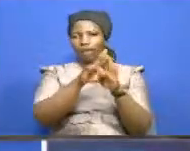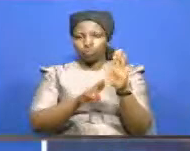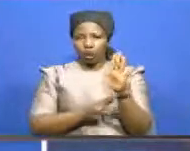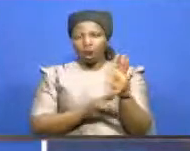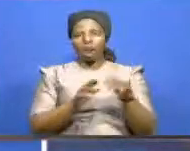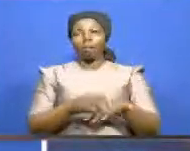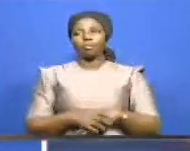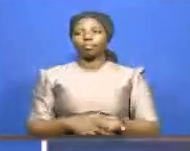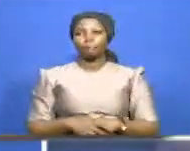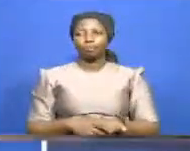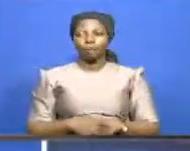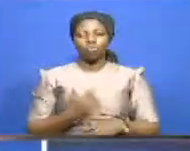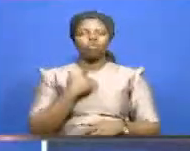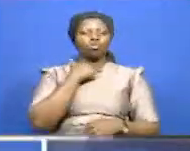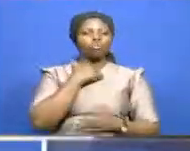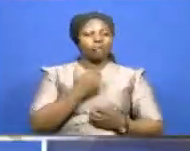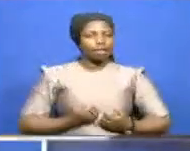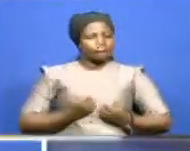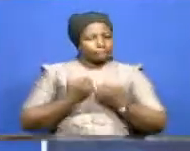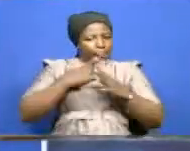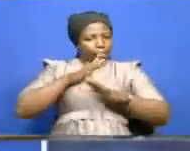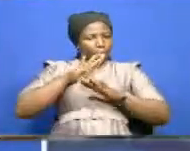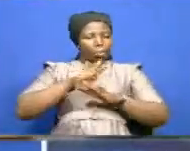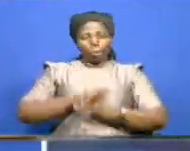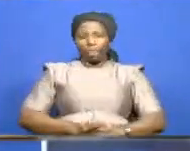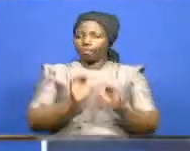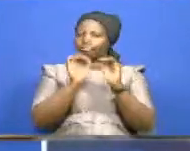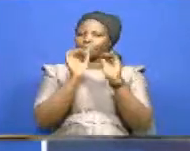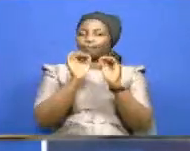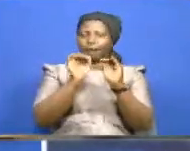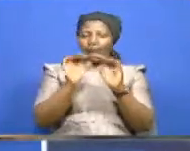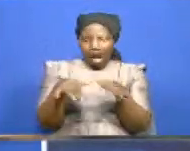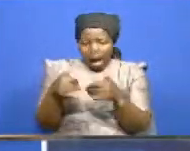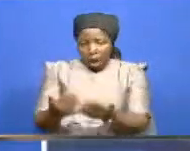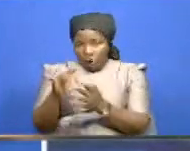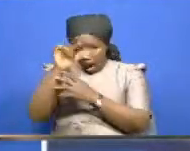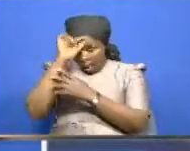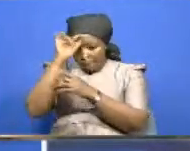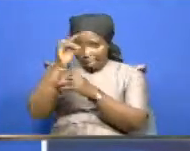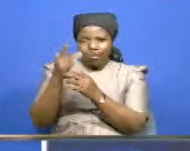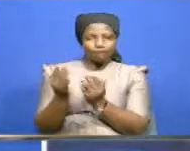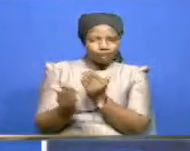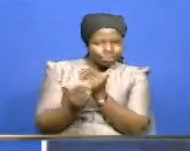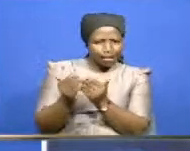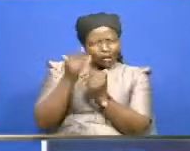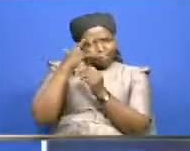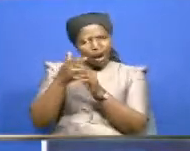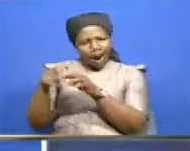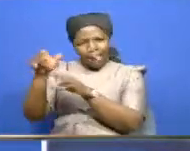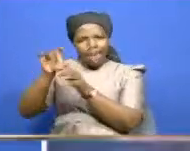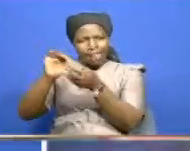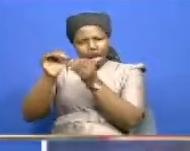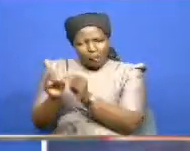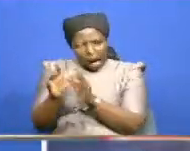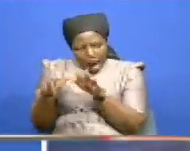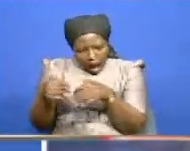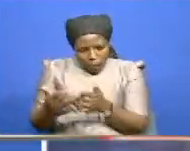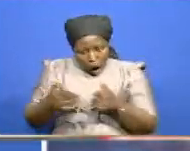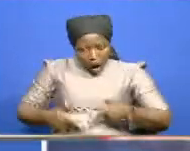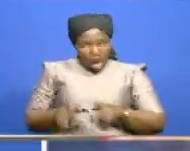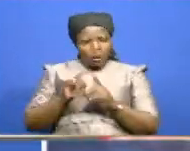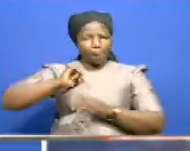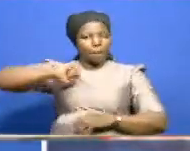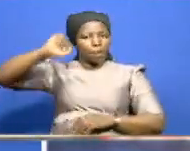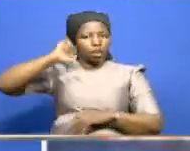The union expressed discontent in the manner in which the government was handling the surging numbers by allowing political gatherings. KUKO